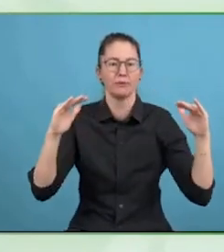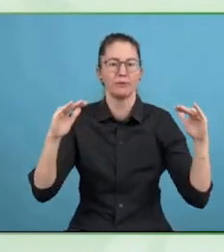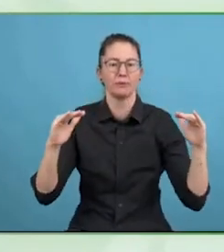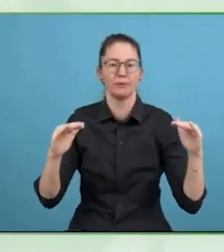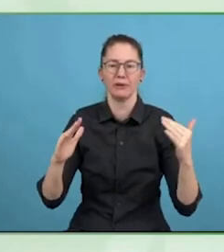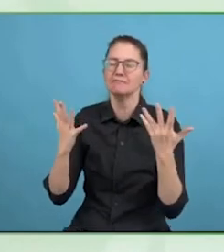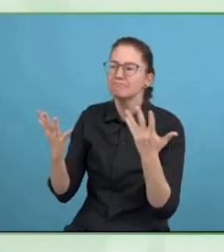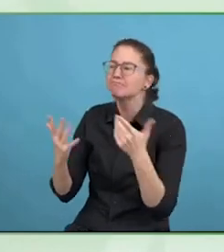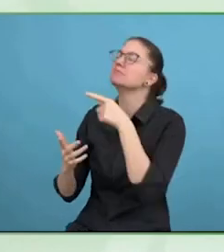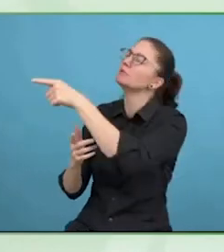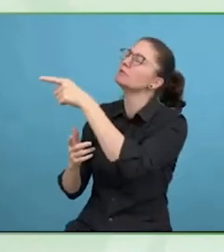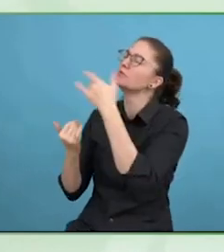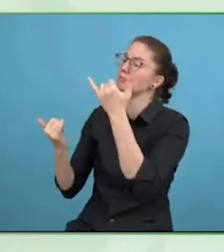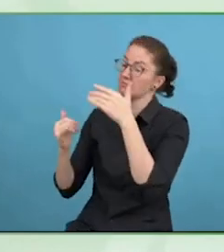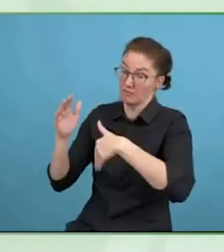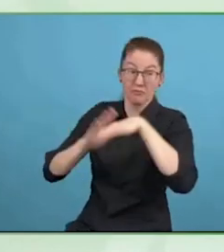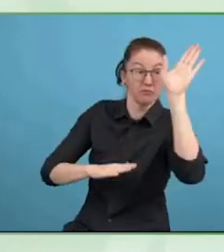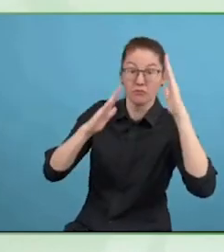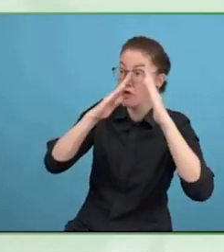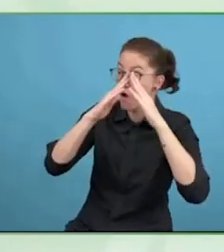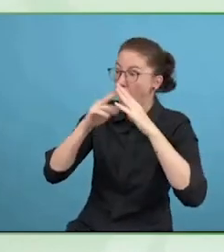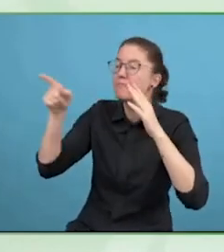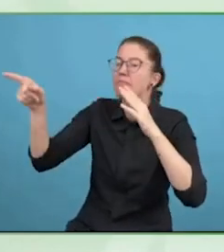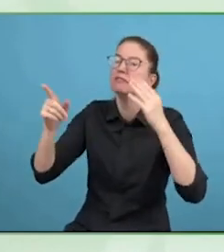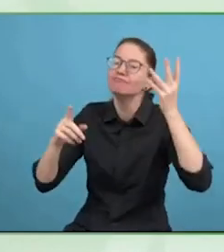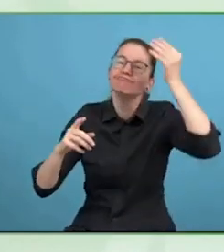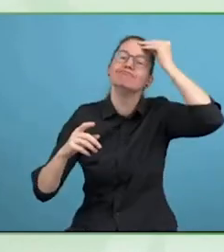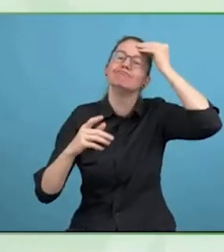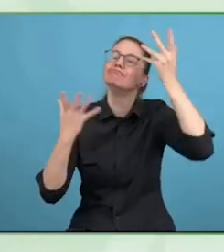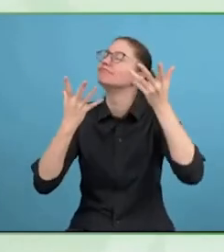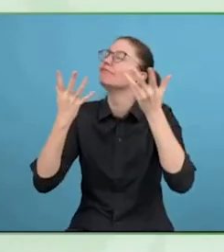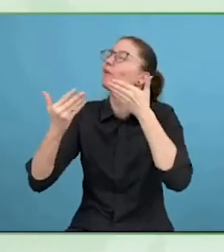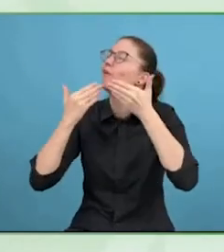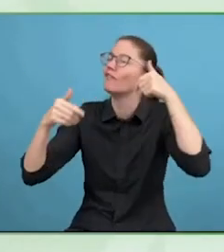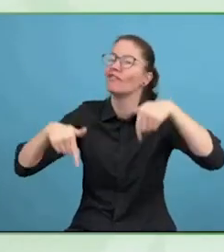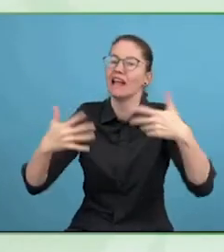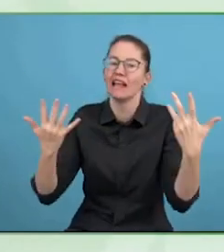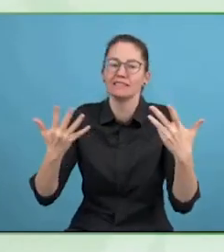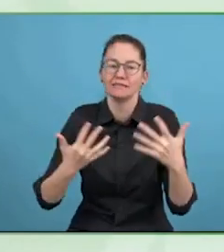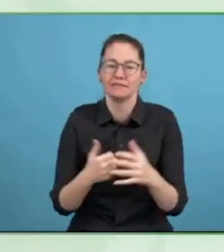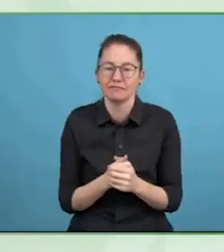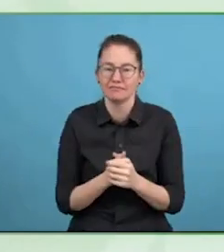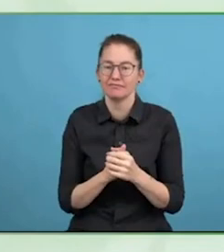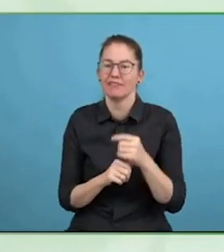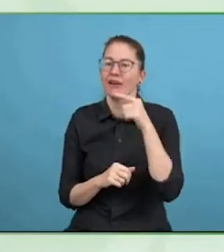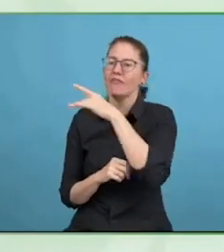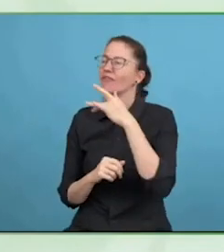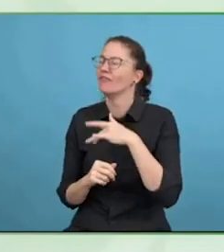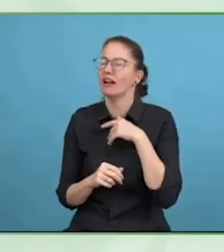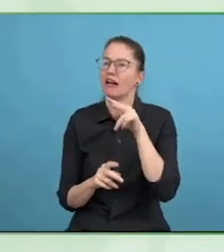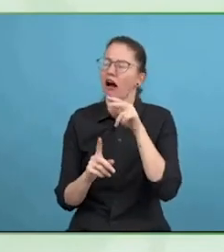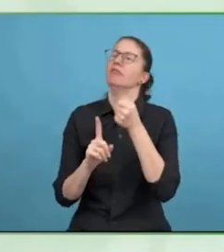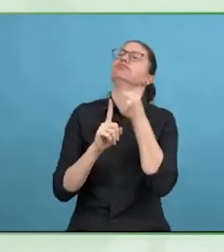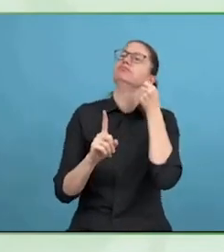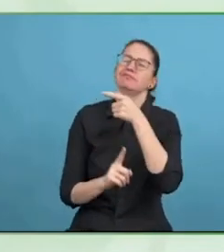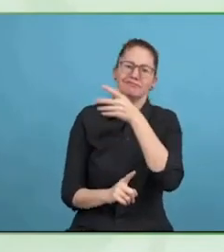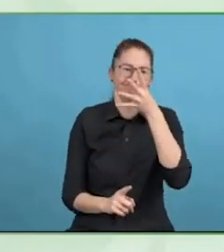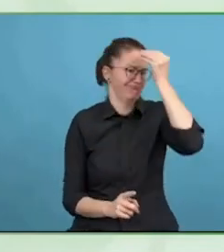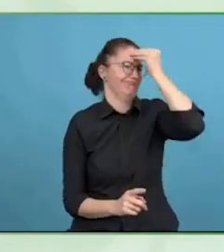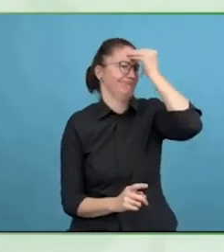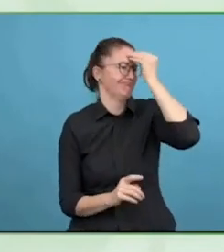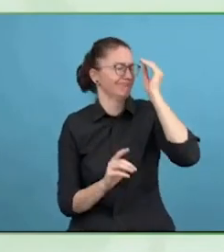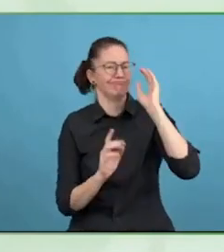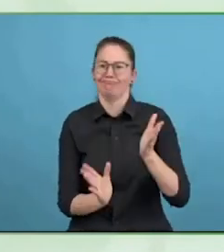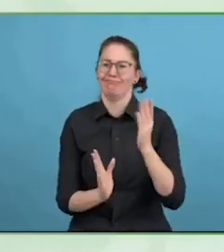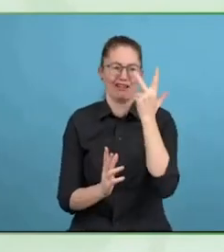big meeting rooms, meeting so many people with a lot of motivation and a lot of good ideas. Some of